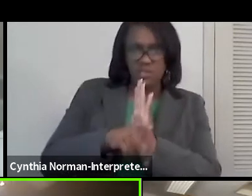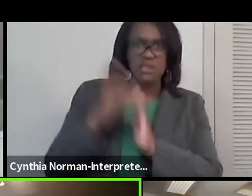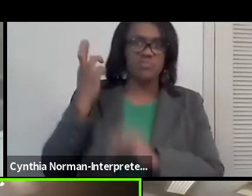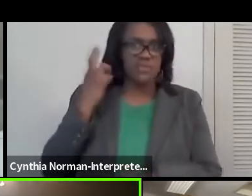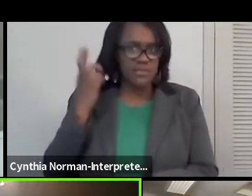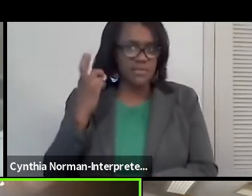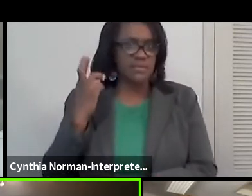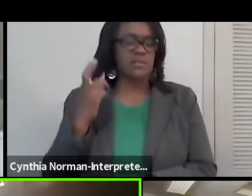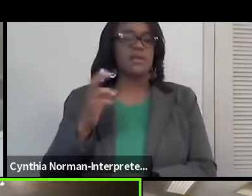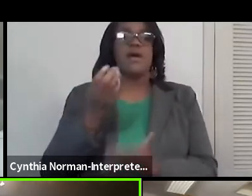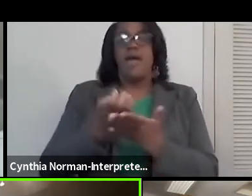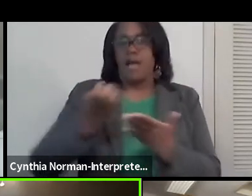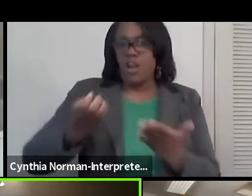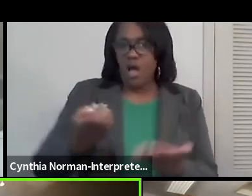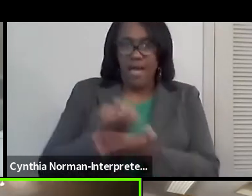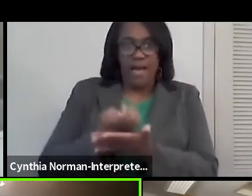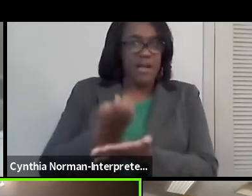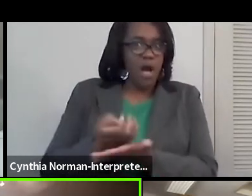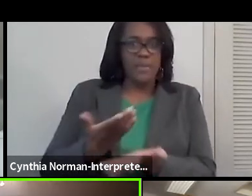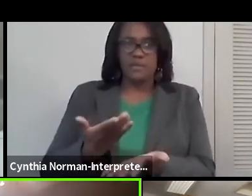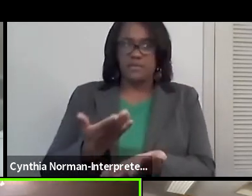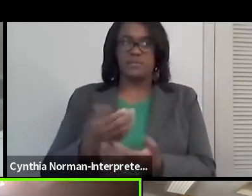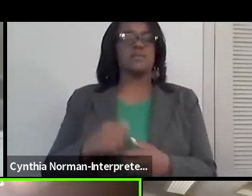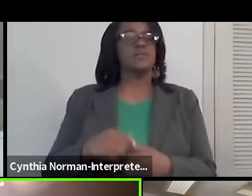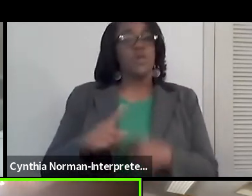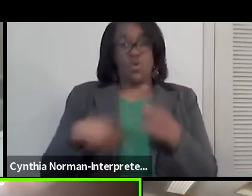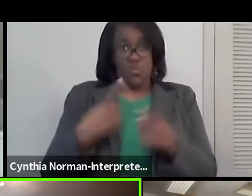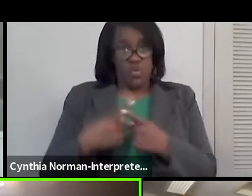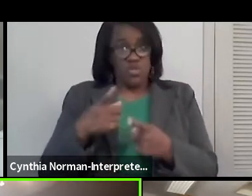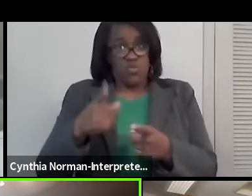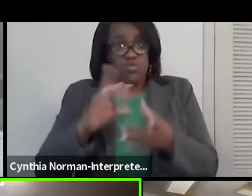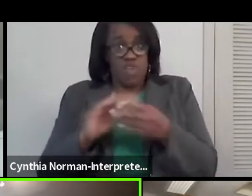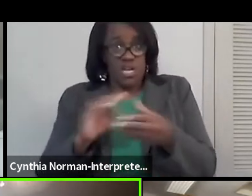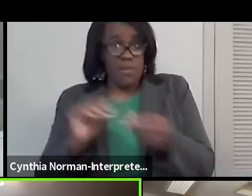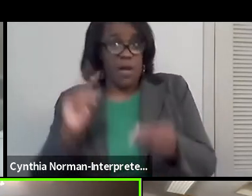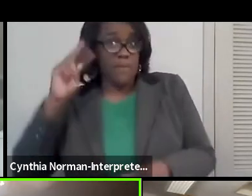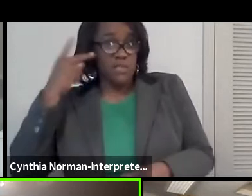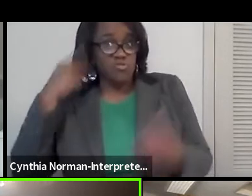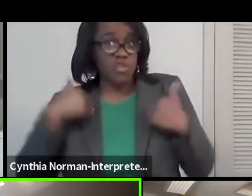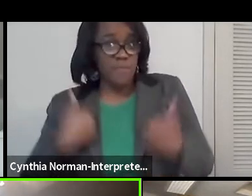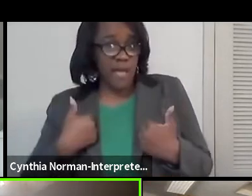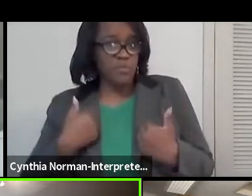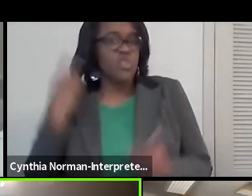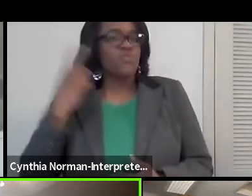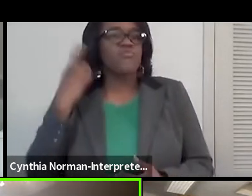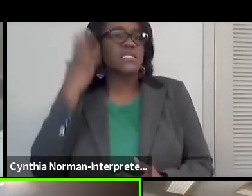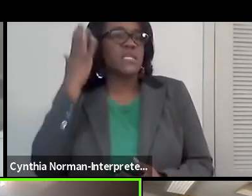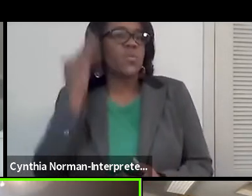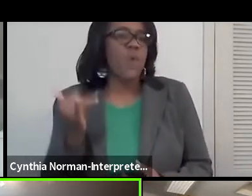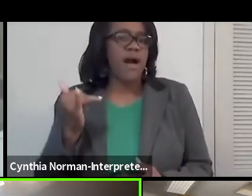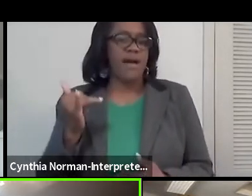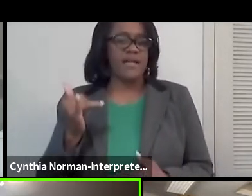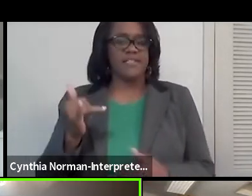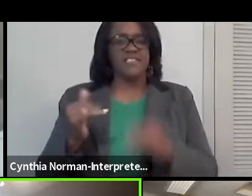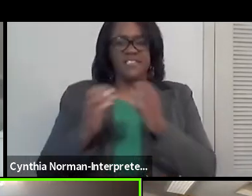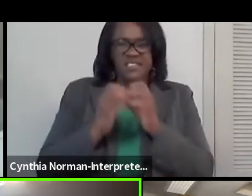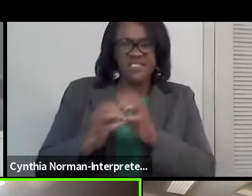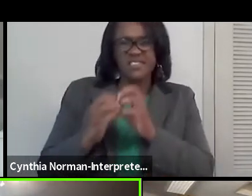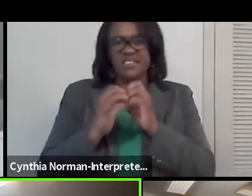move on to economics, because when it comes to misunderstood mammals, the reason that they are so divisive is because